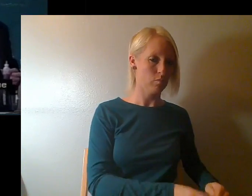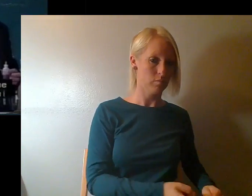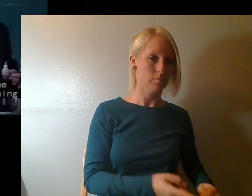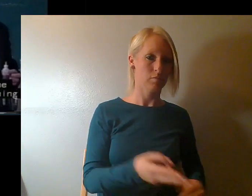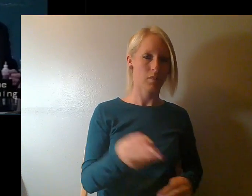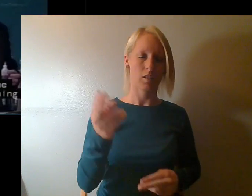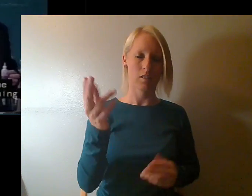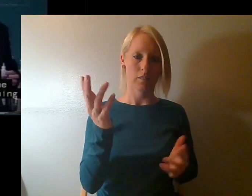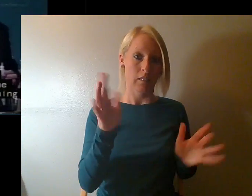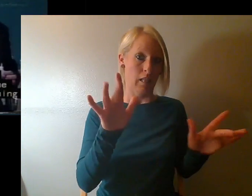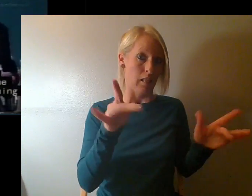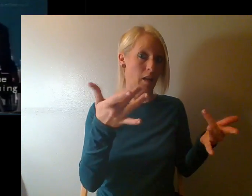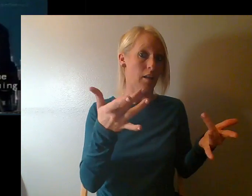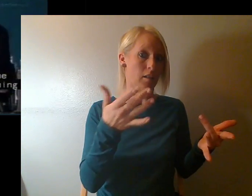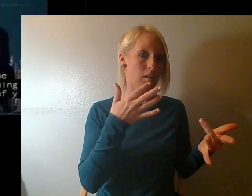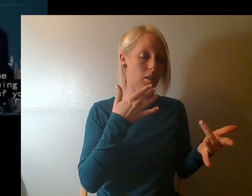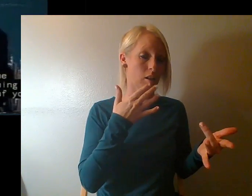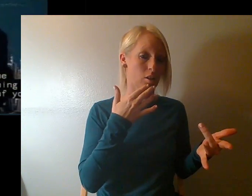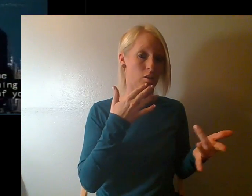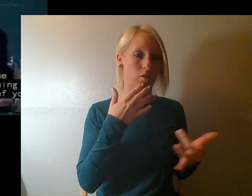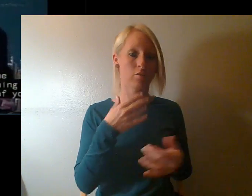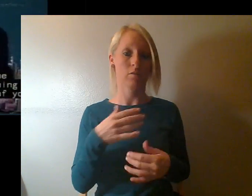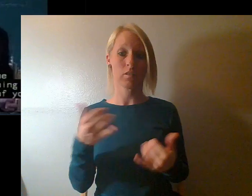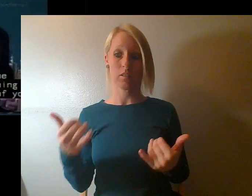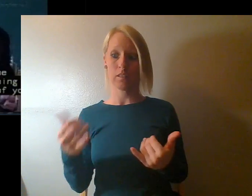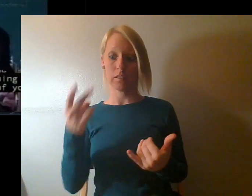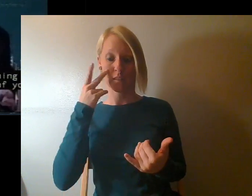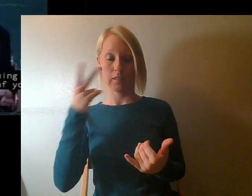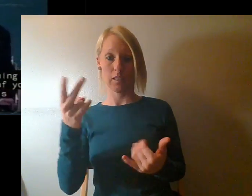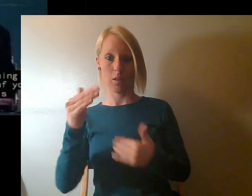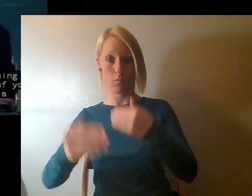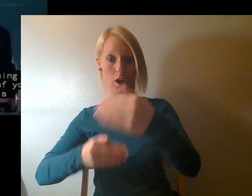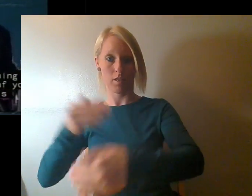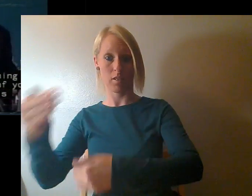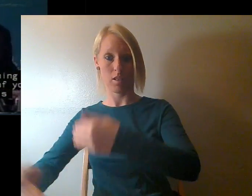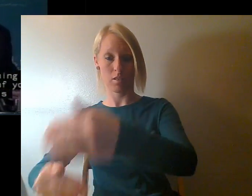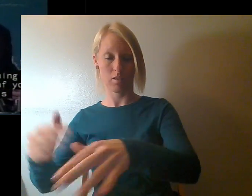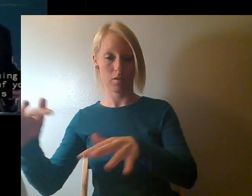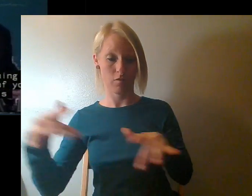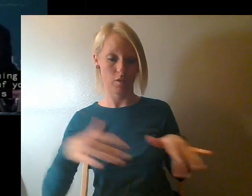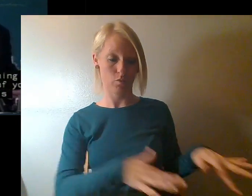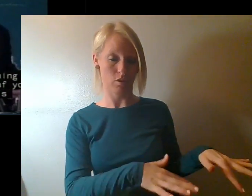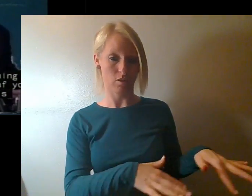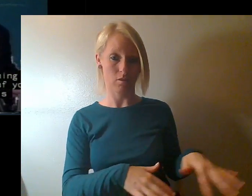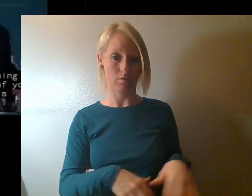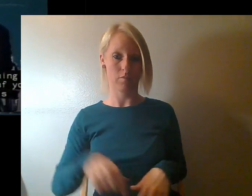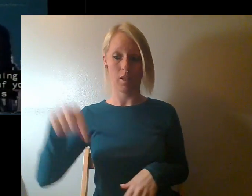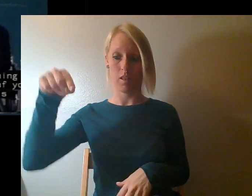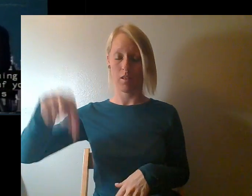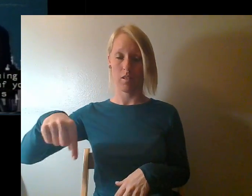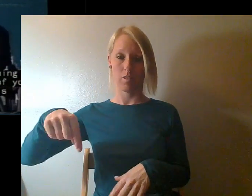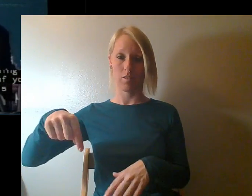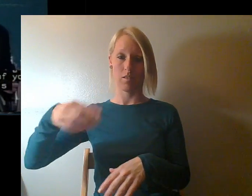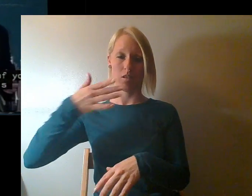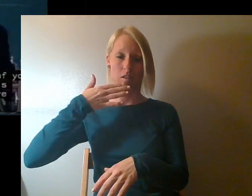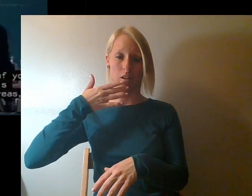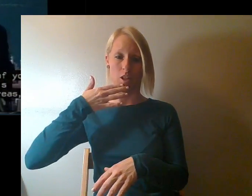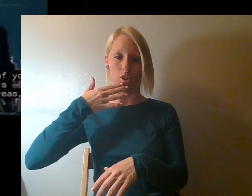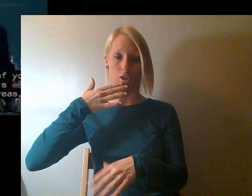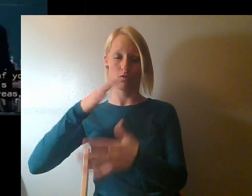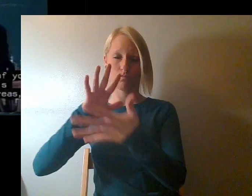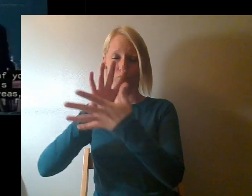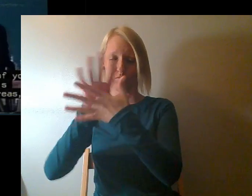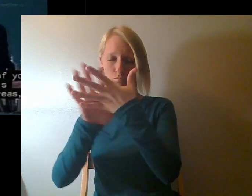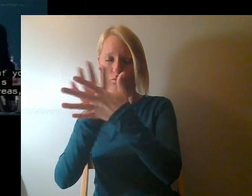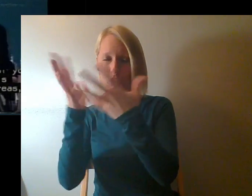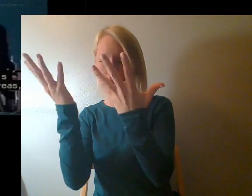of diffusion happening right now, right in front of you, because this color, right, which is concentrated in the